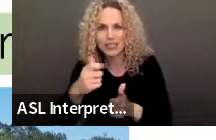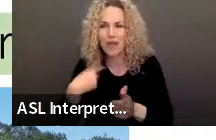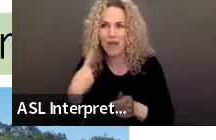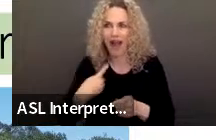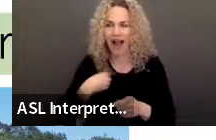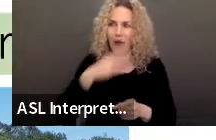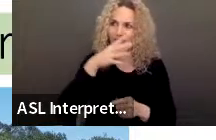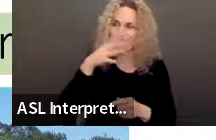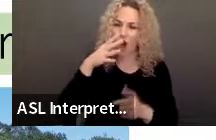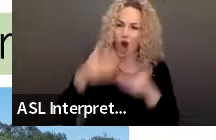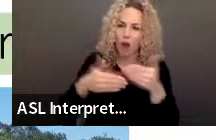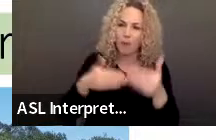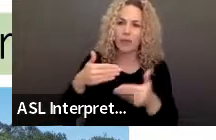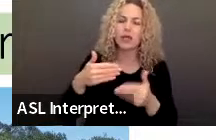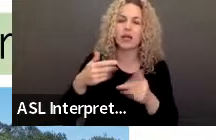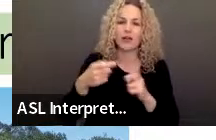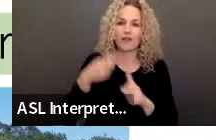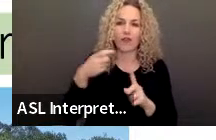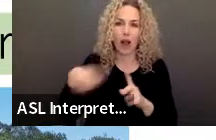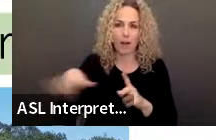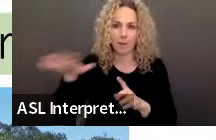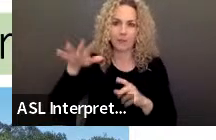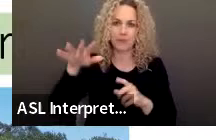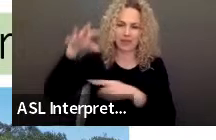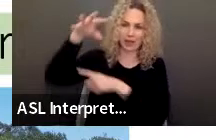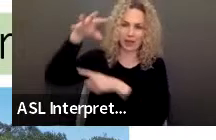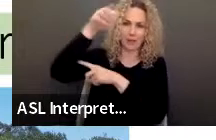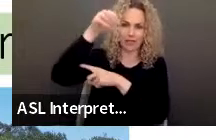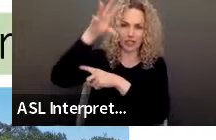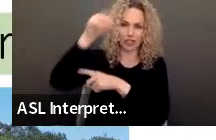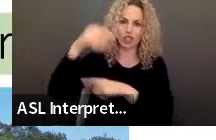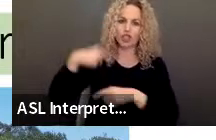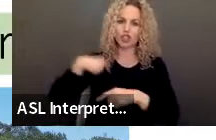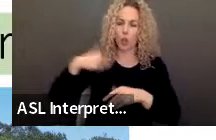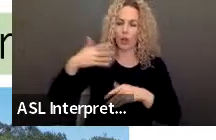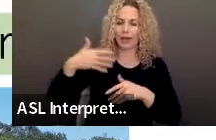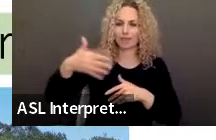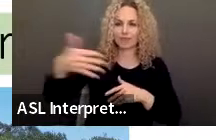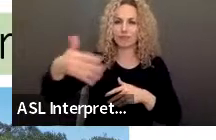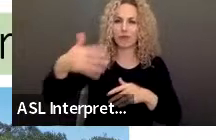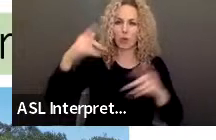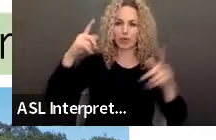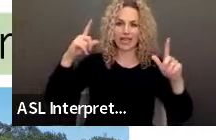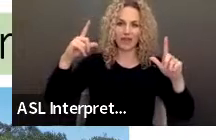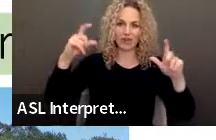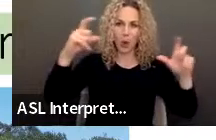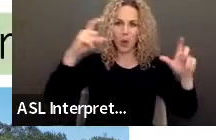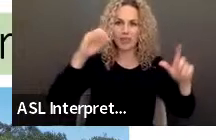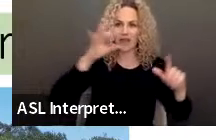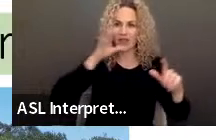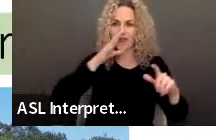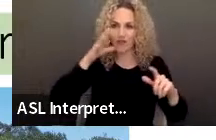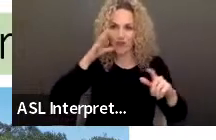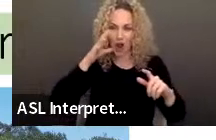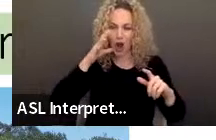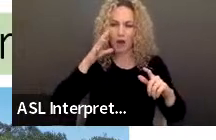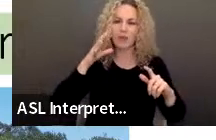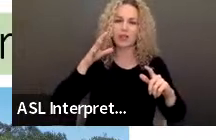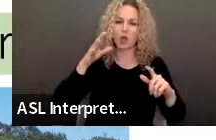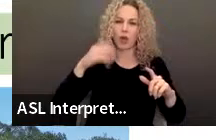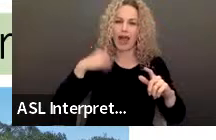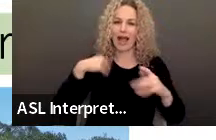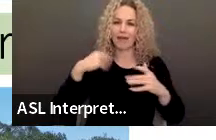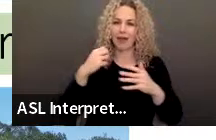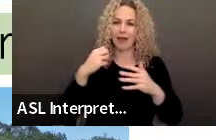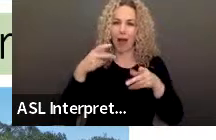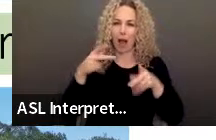farm over time from an aerial view. So we periodically take photos of the farm, and it does give us an